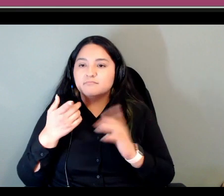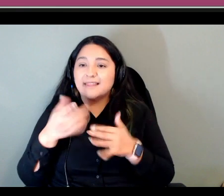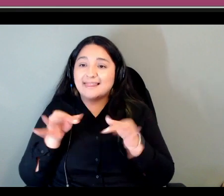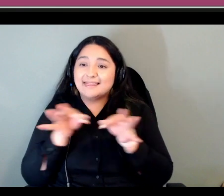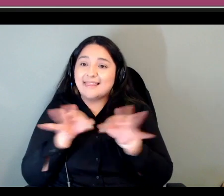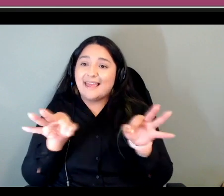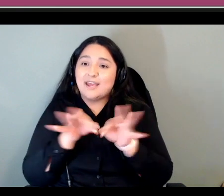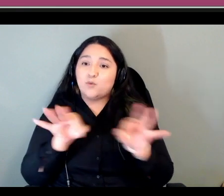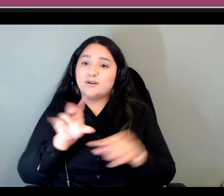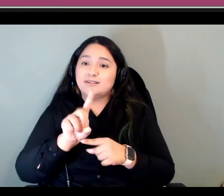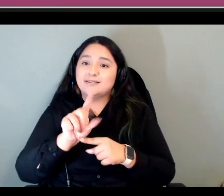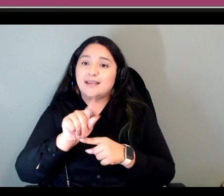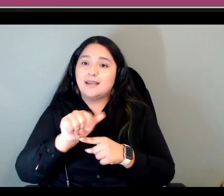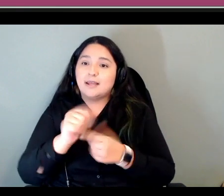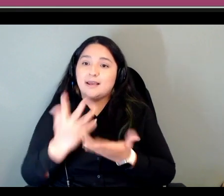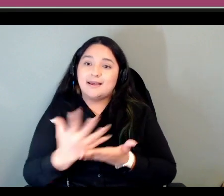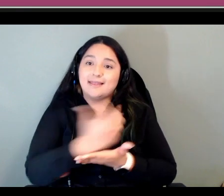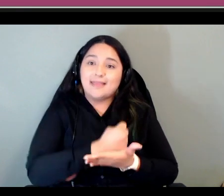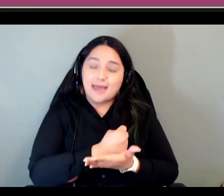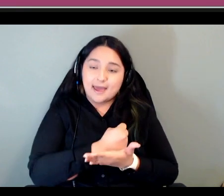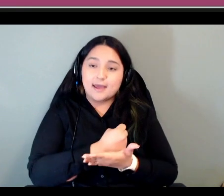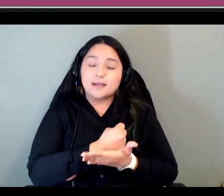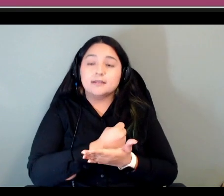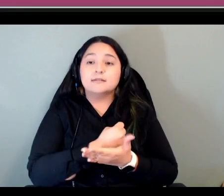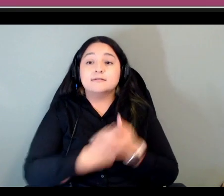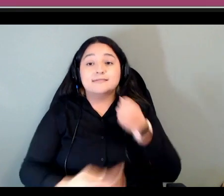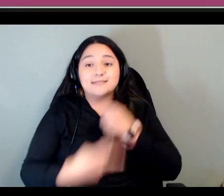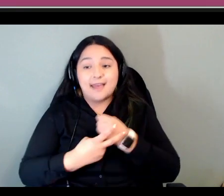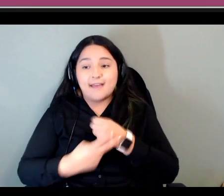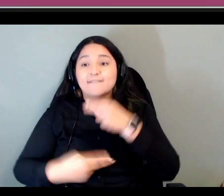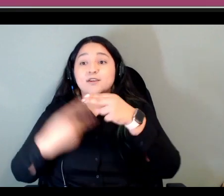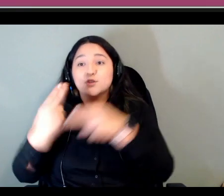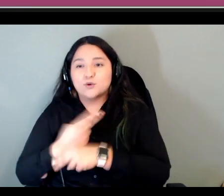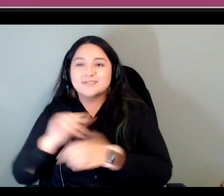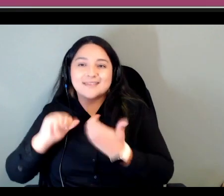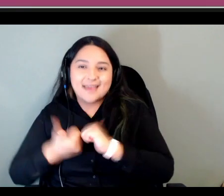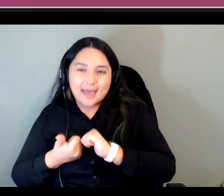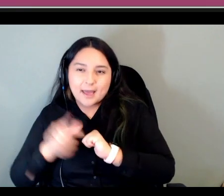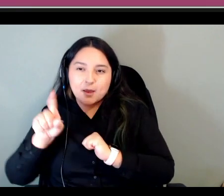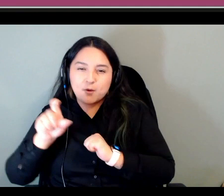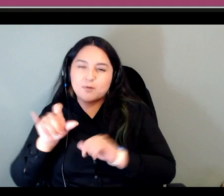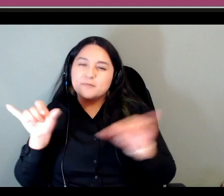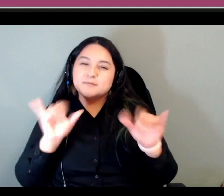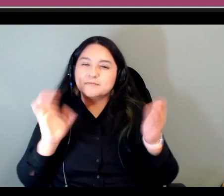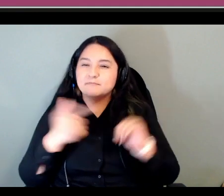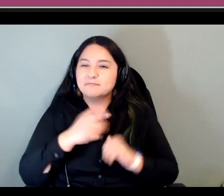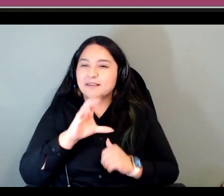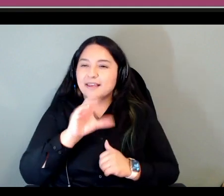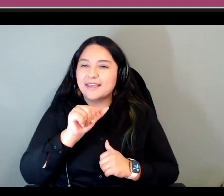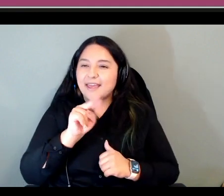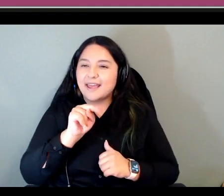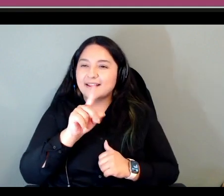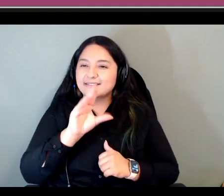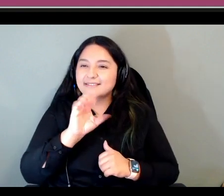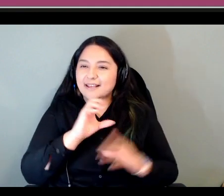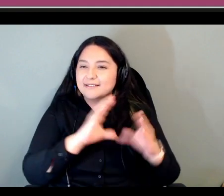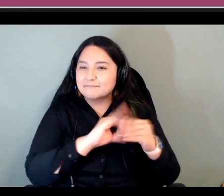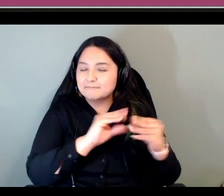to be collected and used? Kind of what Candace was talking about. And I know that was something